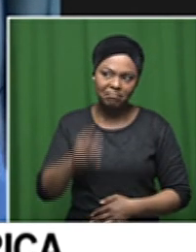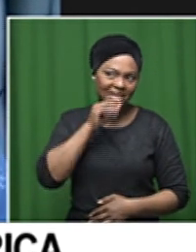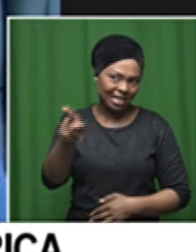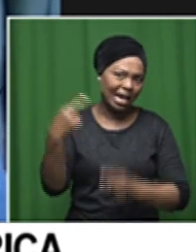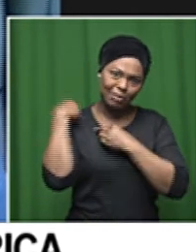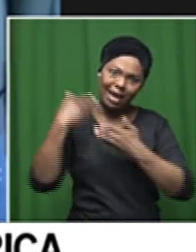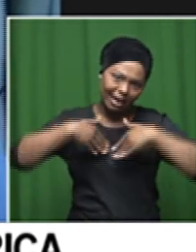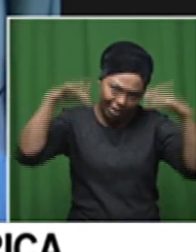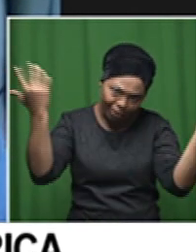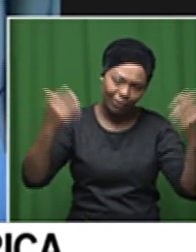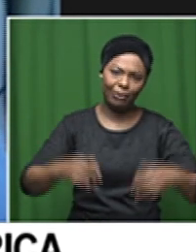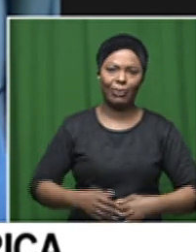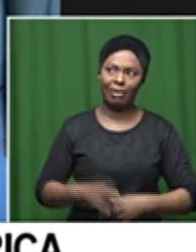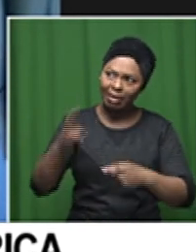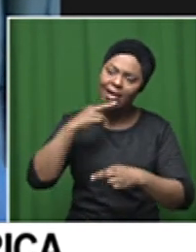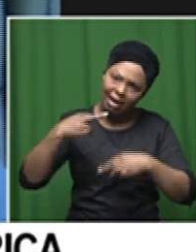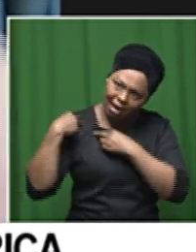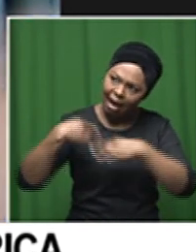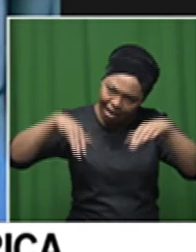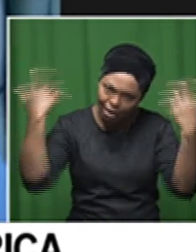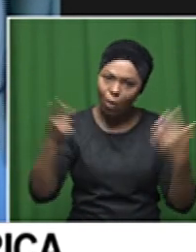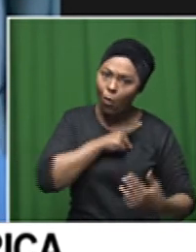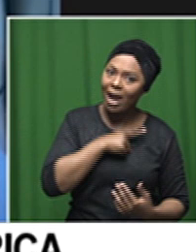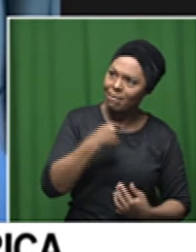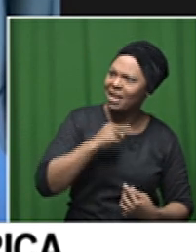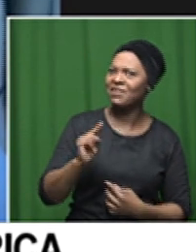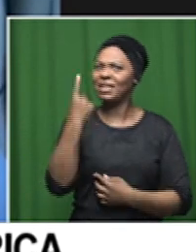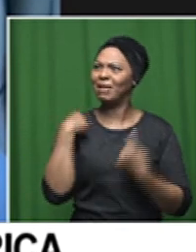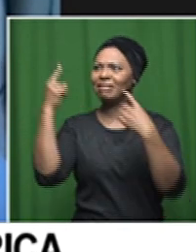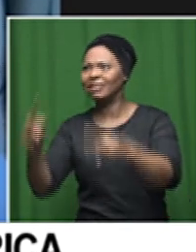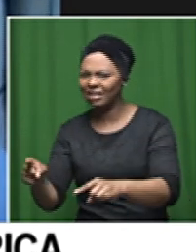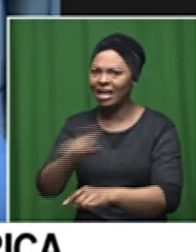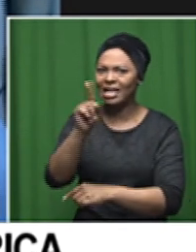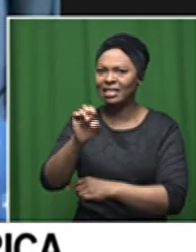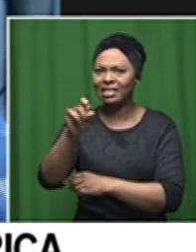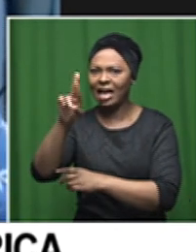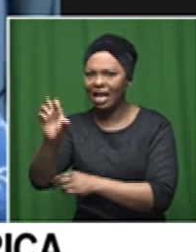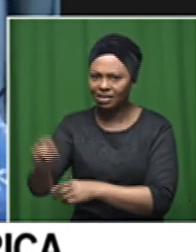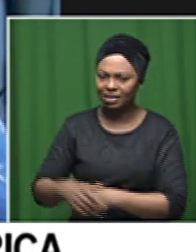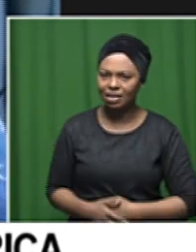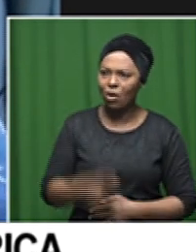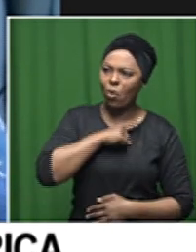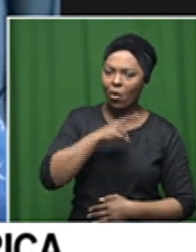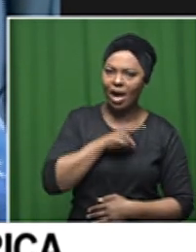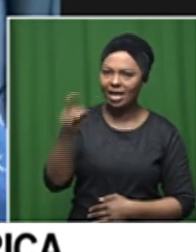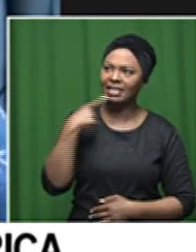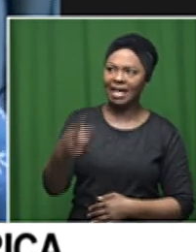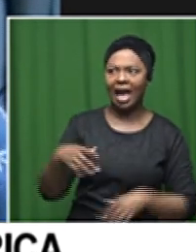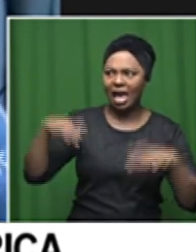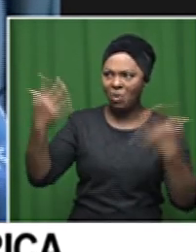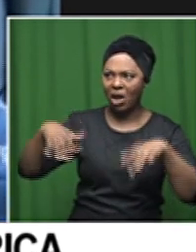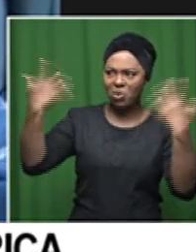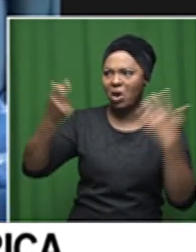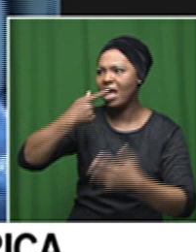irresponsibility, because had I not arrived in Zeerust, first, they were not going to know the medicines that they claim they're in short of